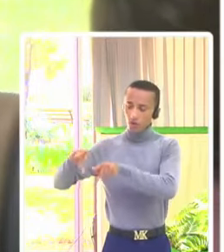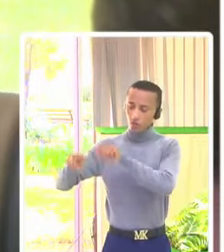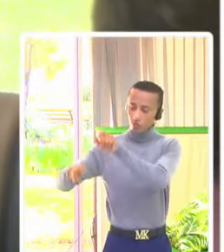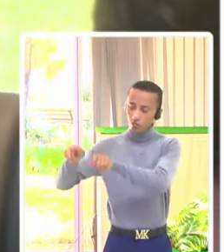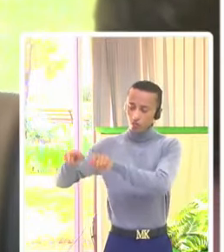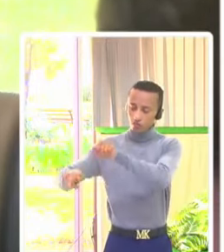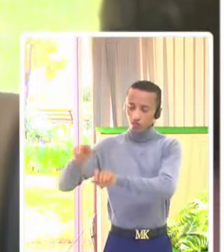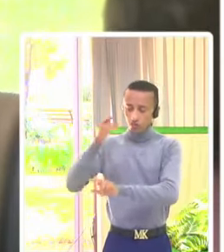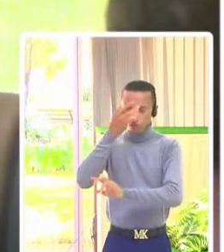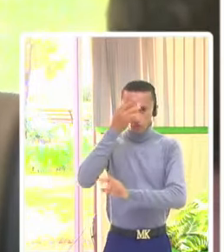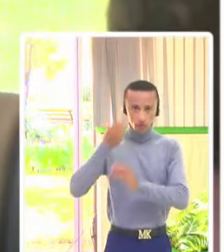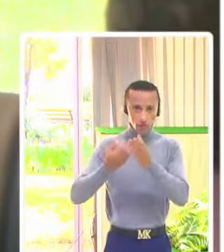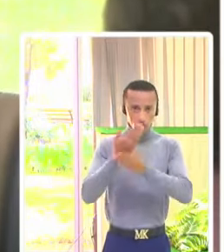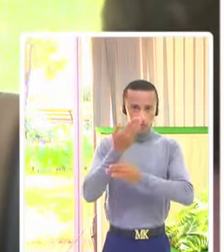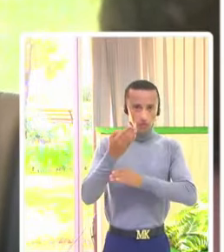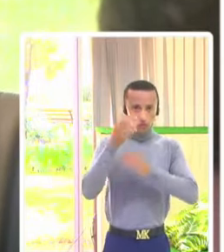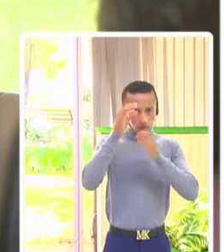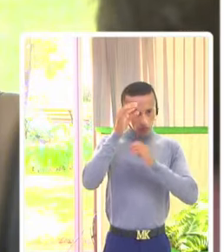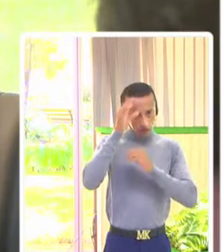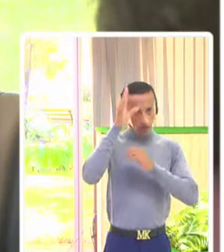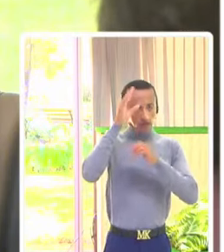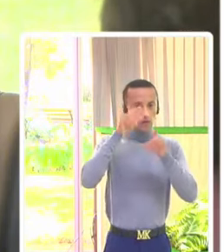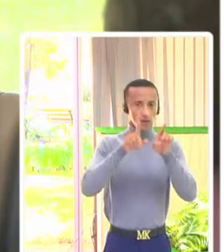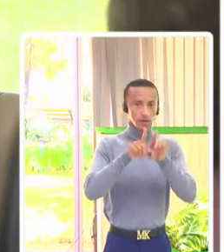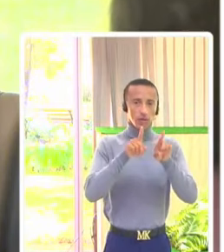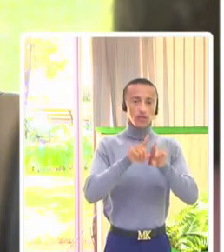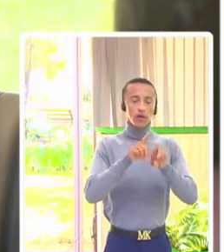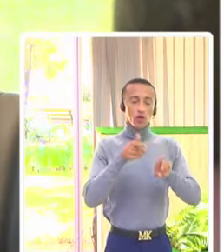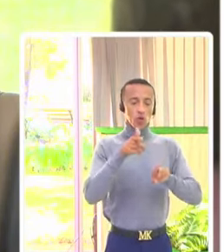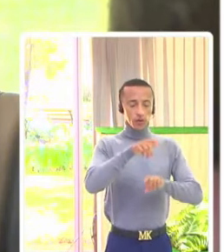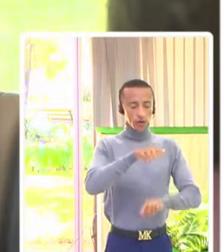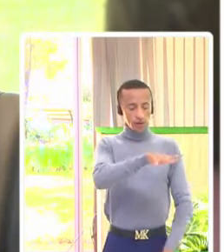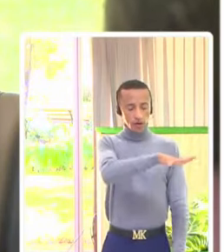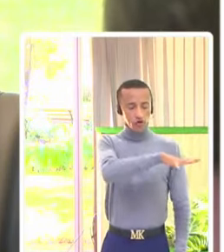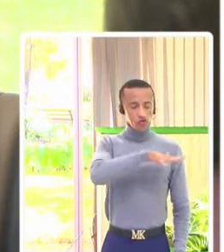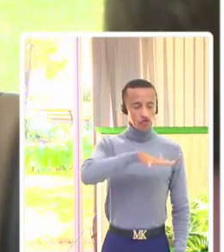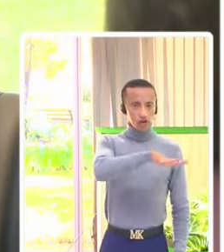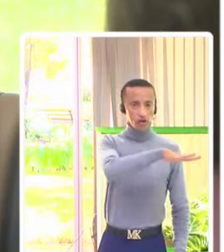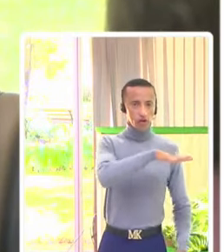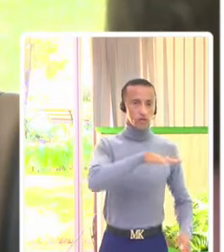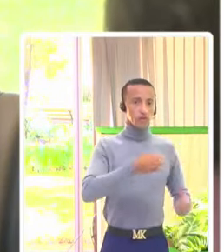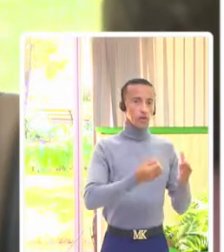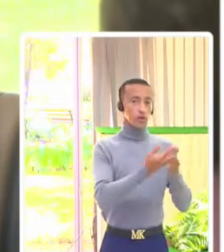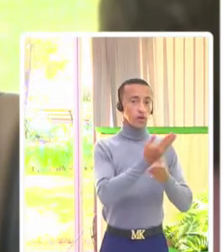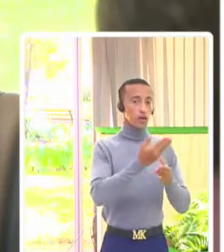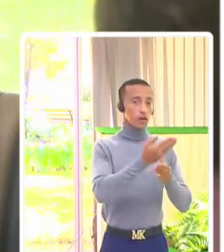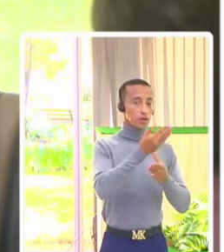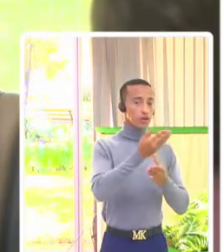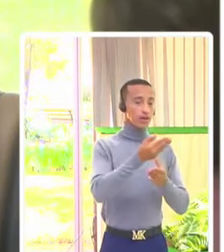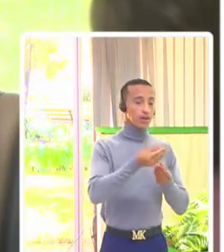light bulbs that were higher. What's the term? There's a term for